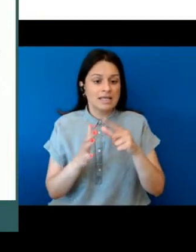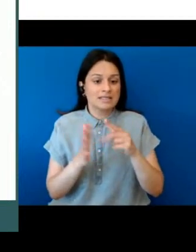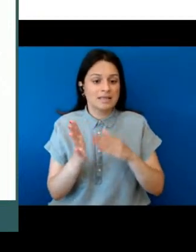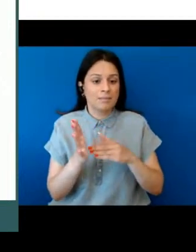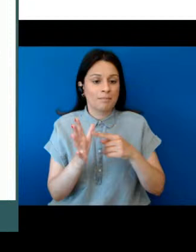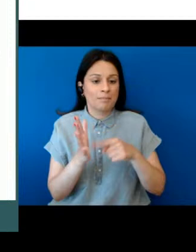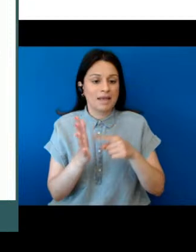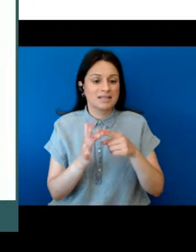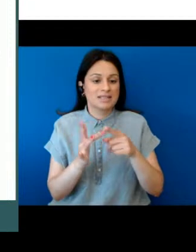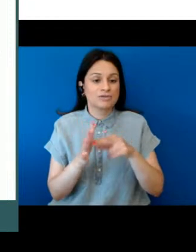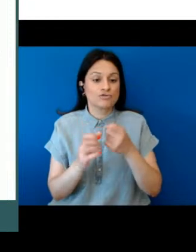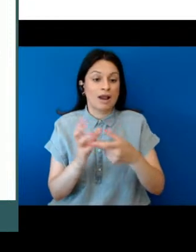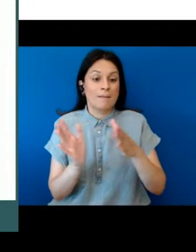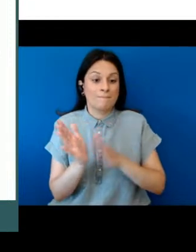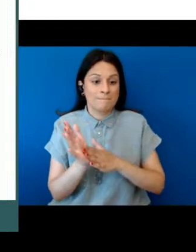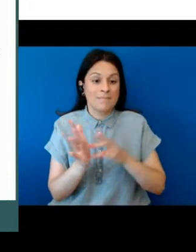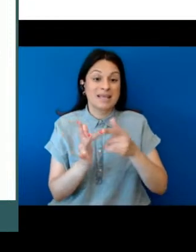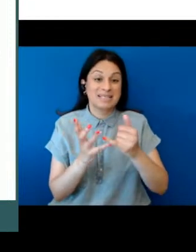more difficult to